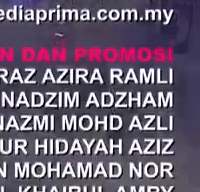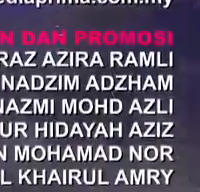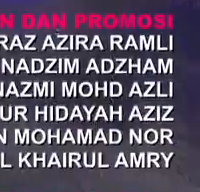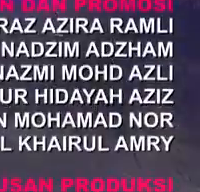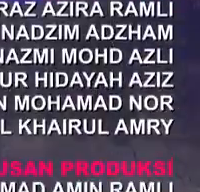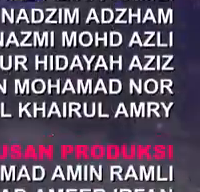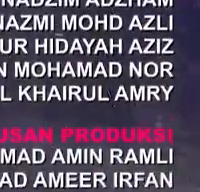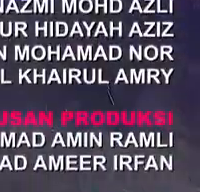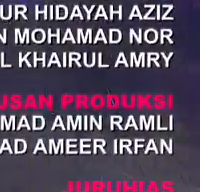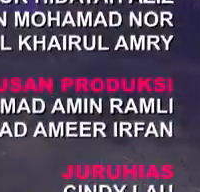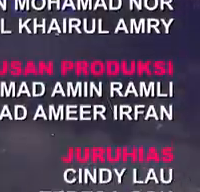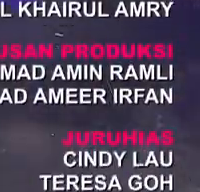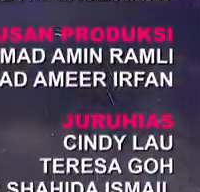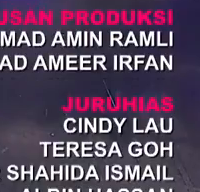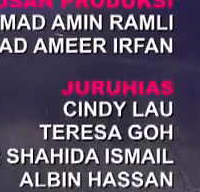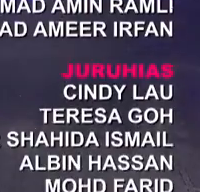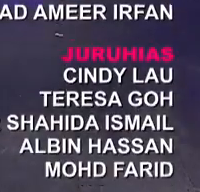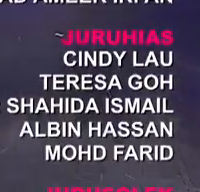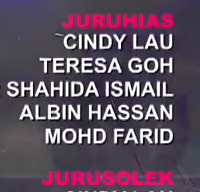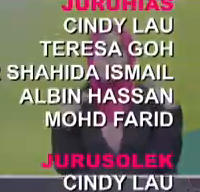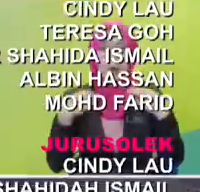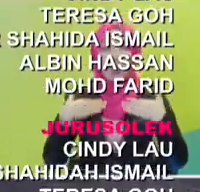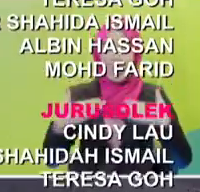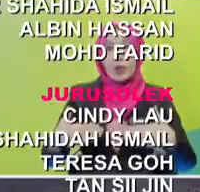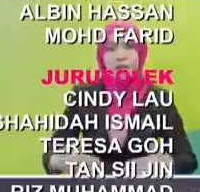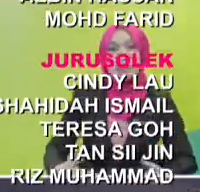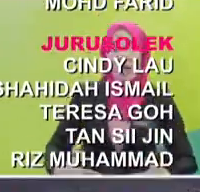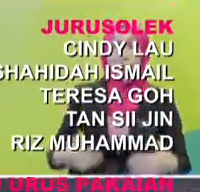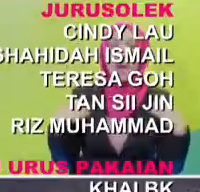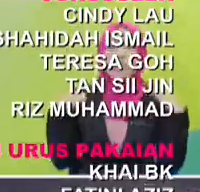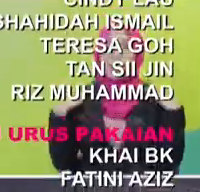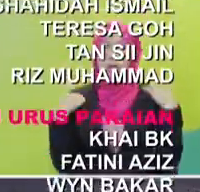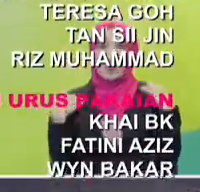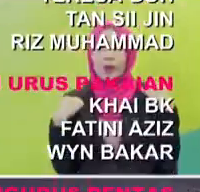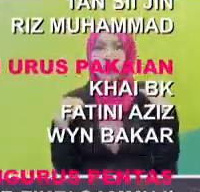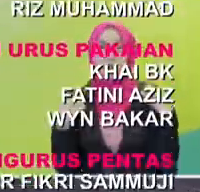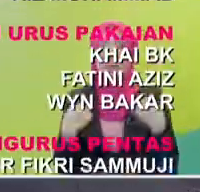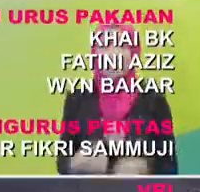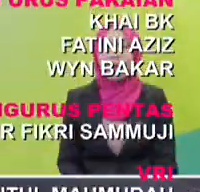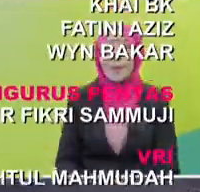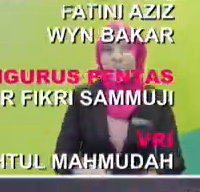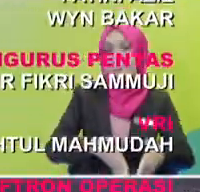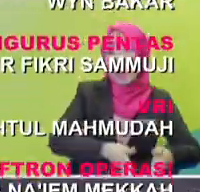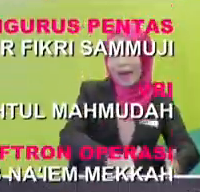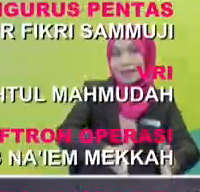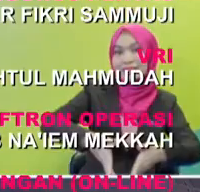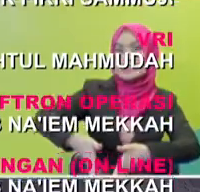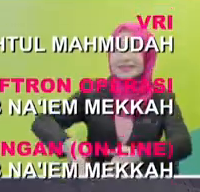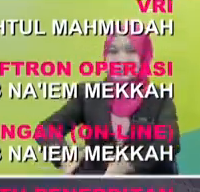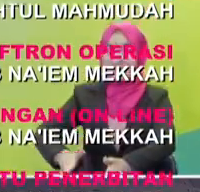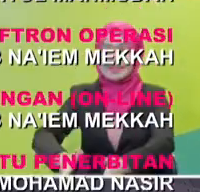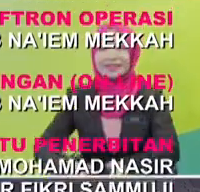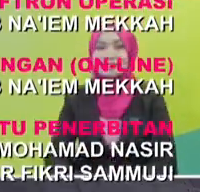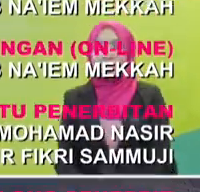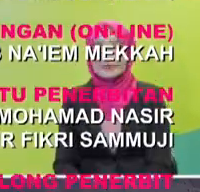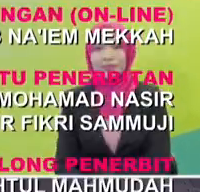your clothes. Put on your shirt, put on your shirt. Put on your pants, put on your